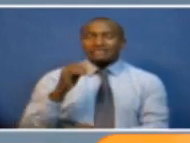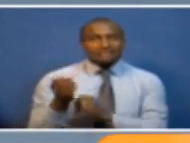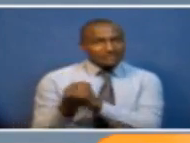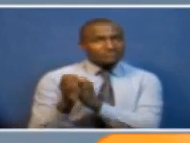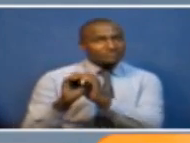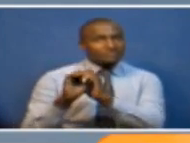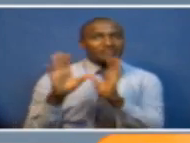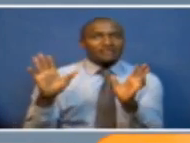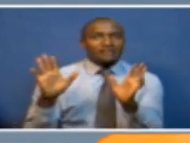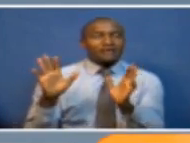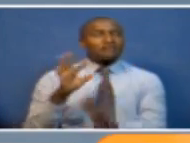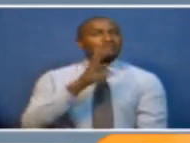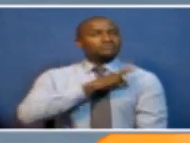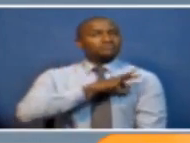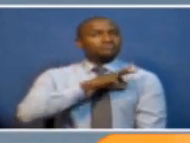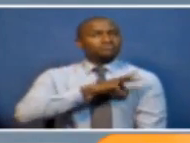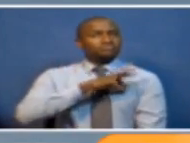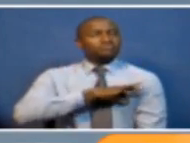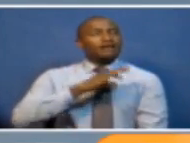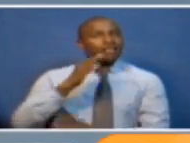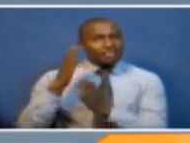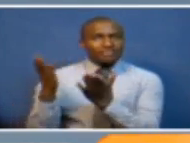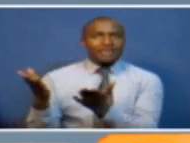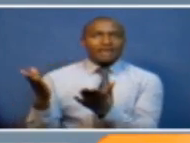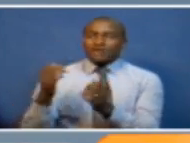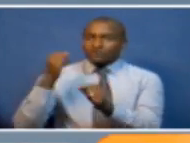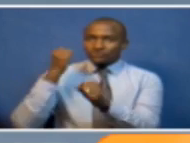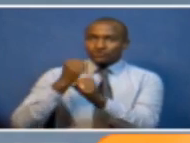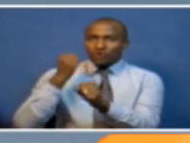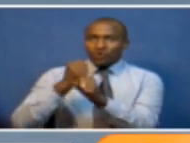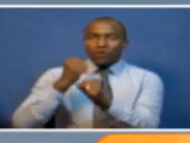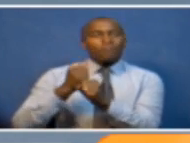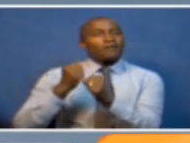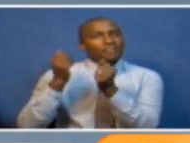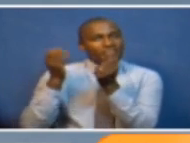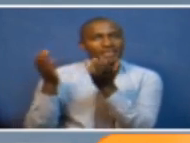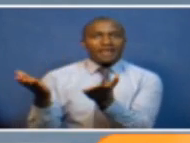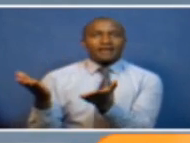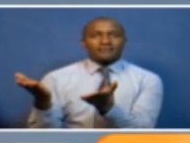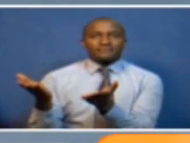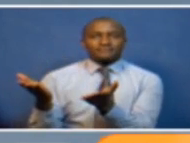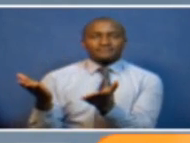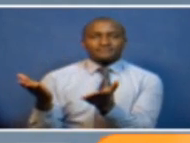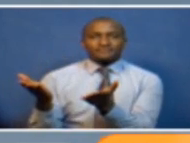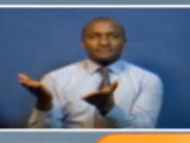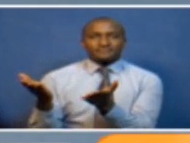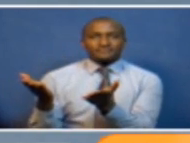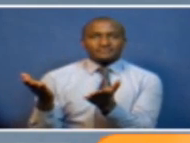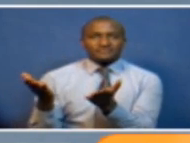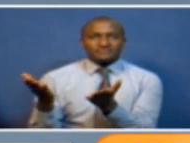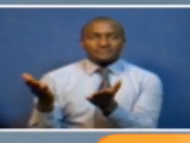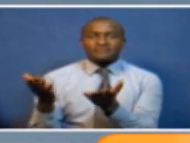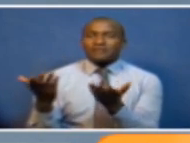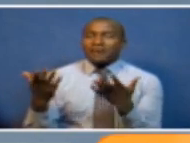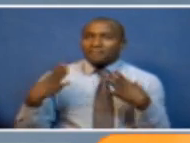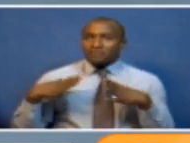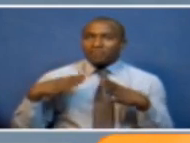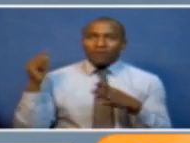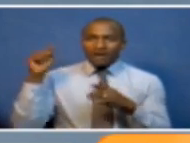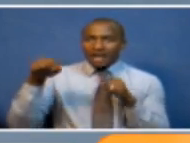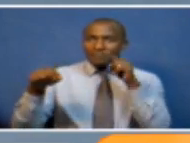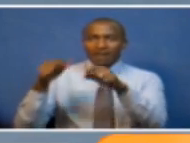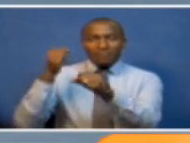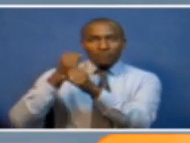income, create employment opportunities for the people of this area. Already a few people are working in